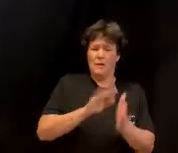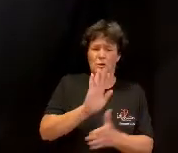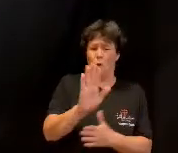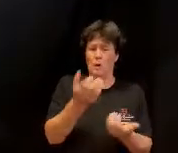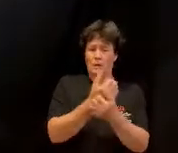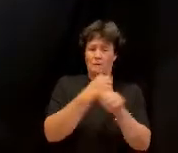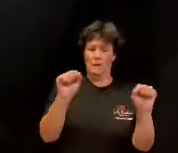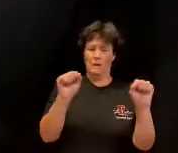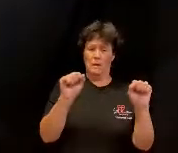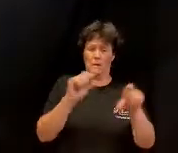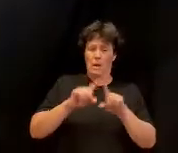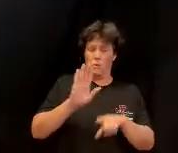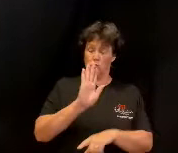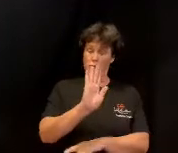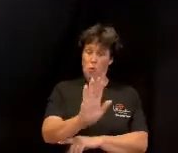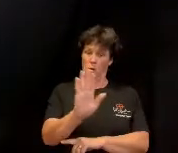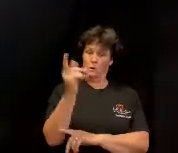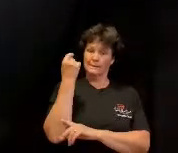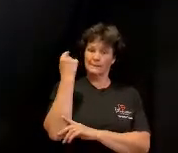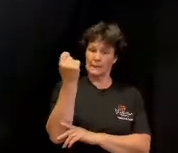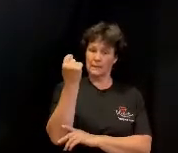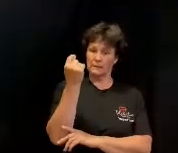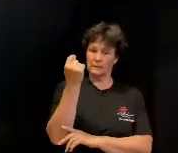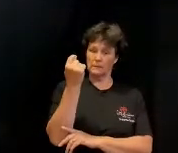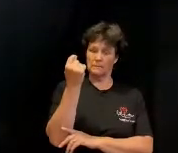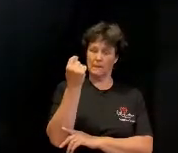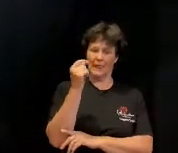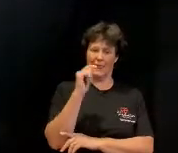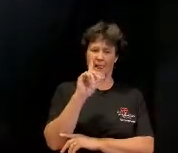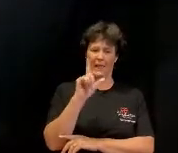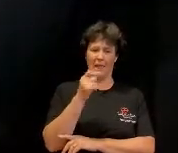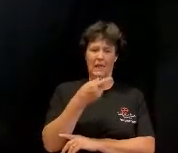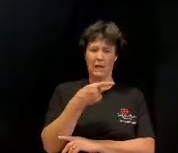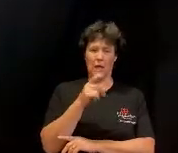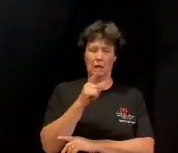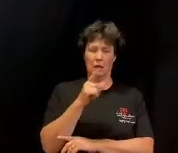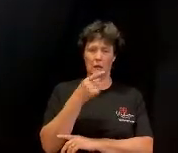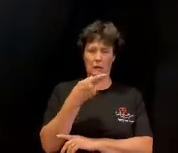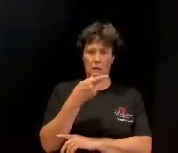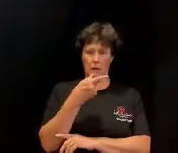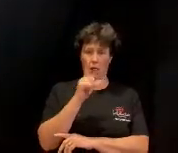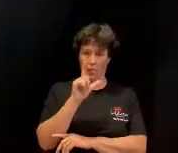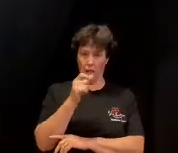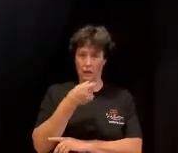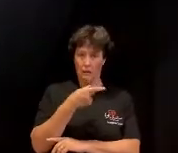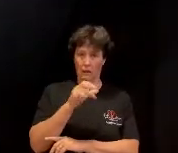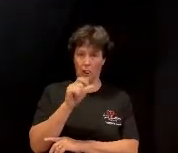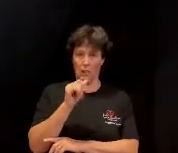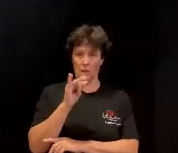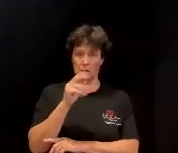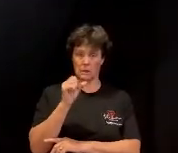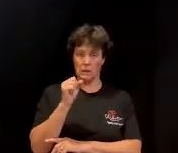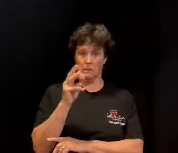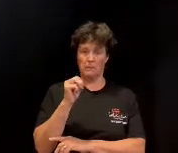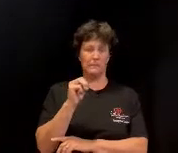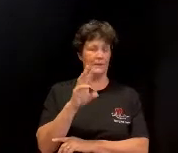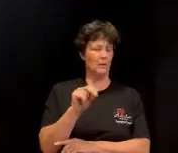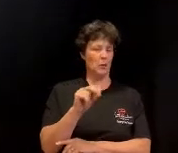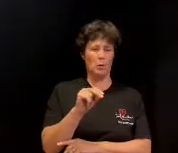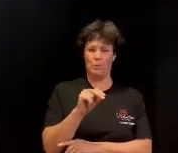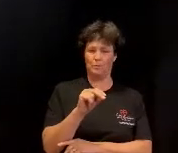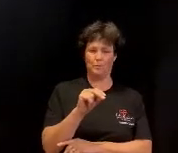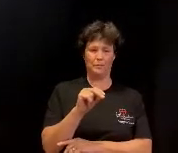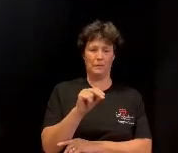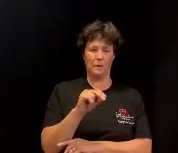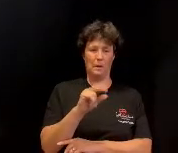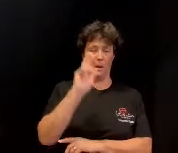about your testimony. He said, well, that's legalism. That's fine. You can call it what you want. But I know one thing. The Apostle Paul said,